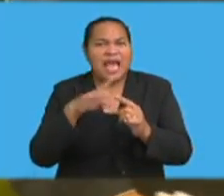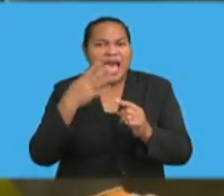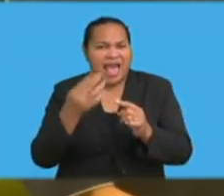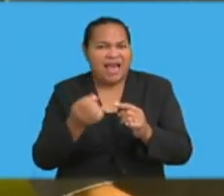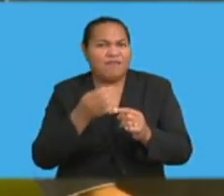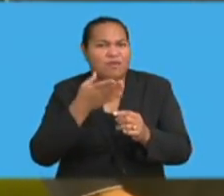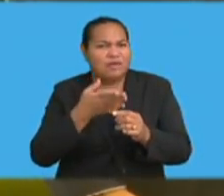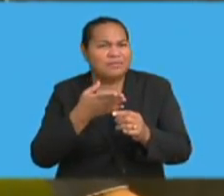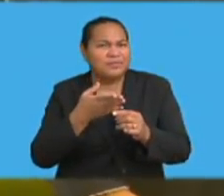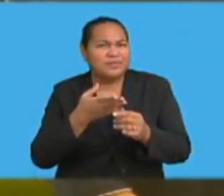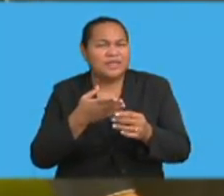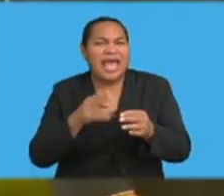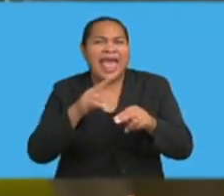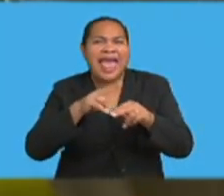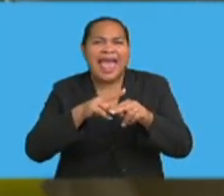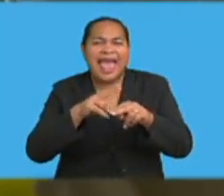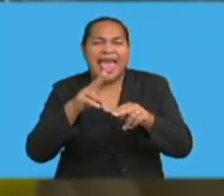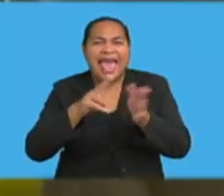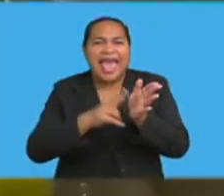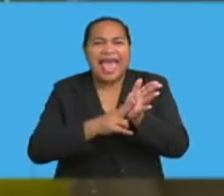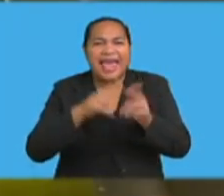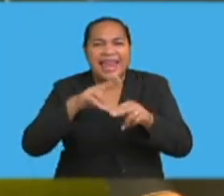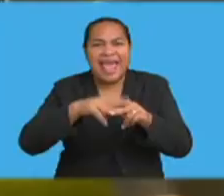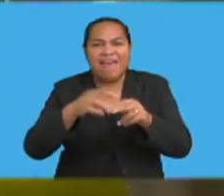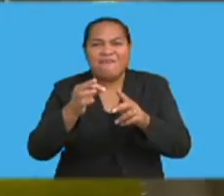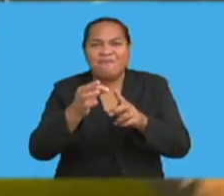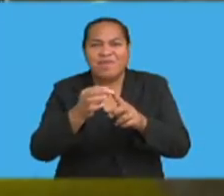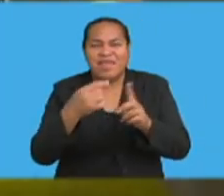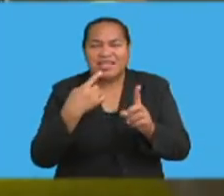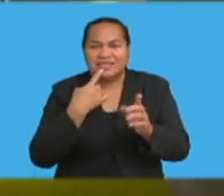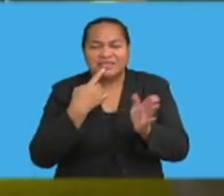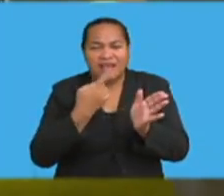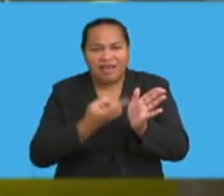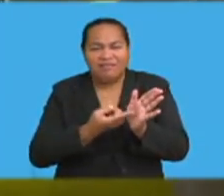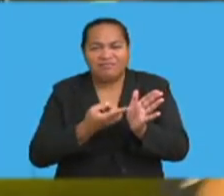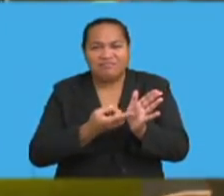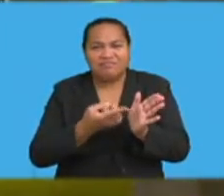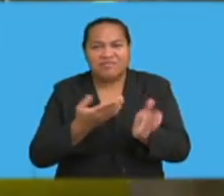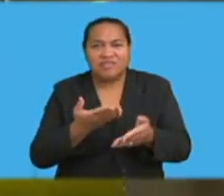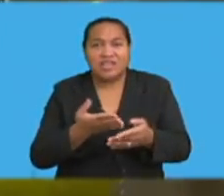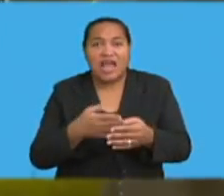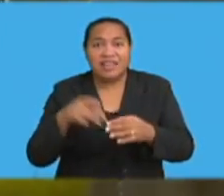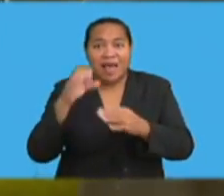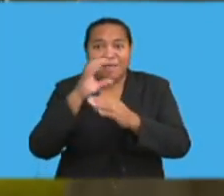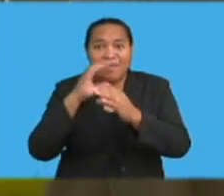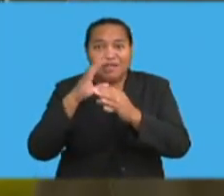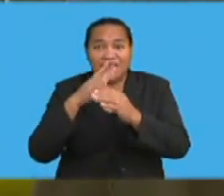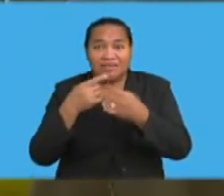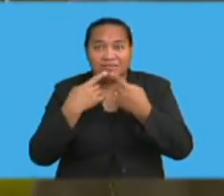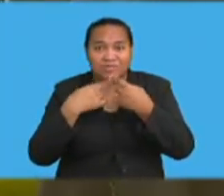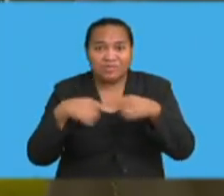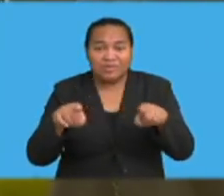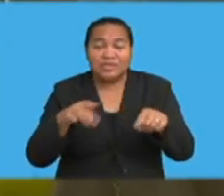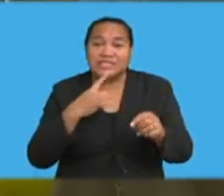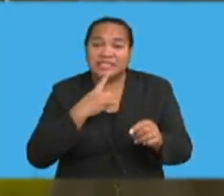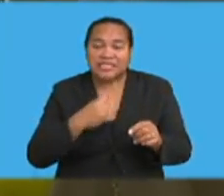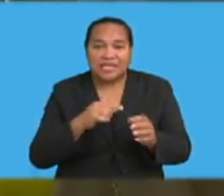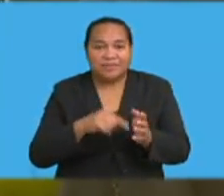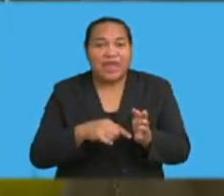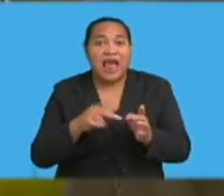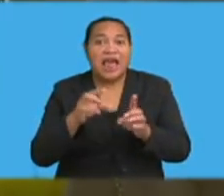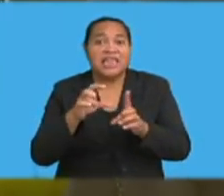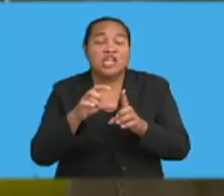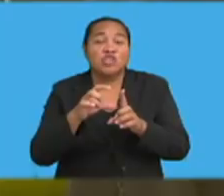that was issued by the NFP in this respect. And the media release said, Duguvatu